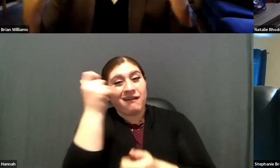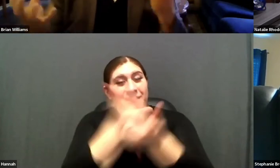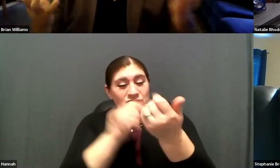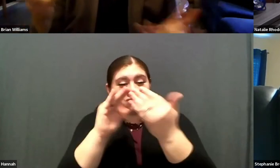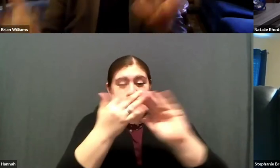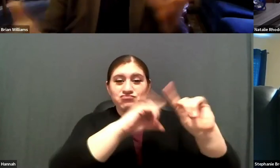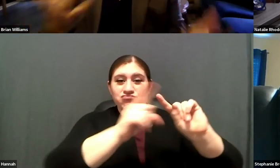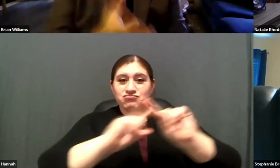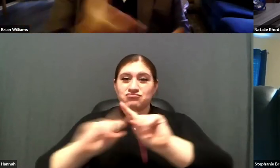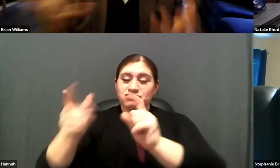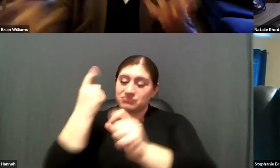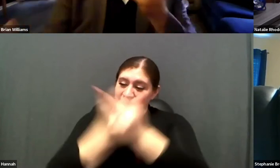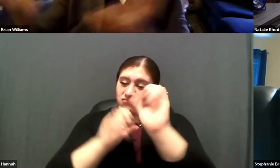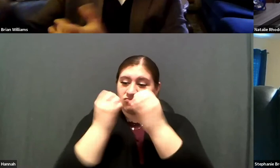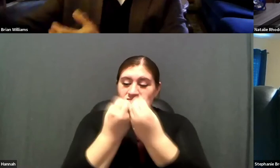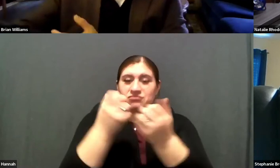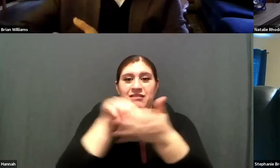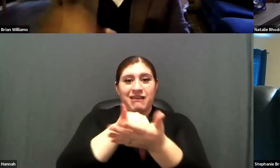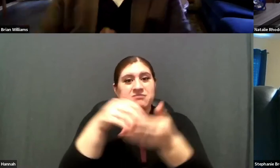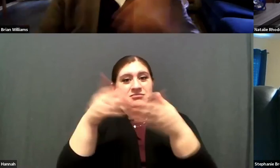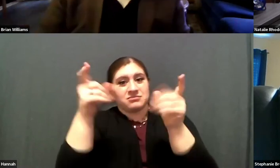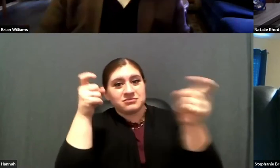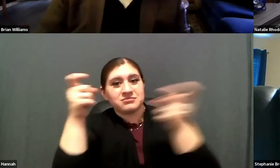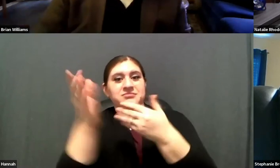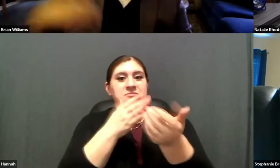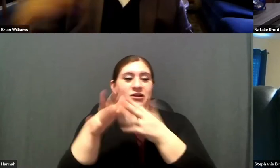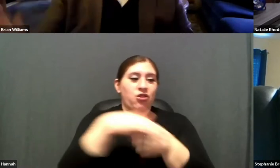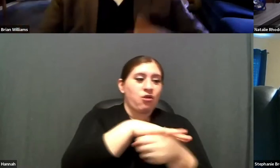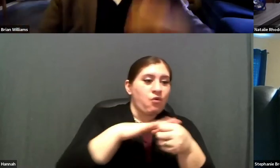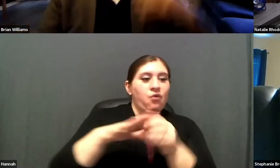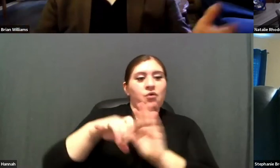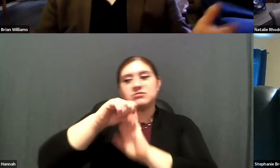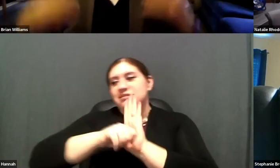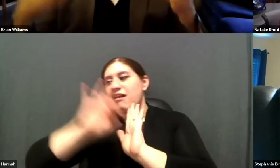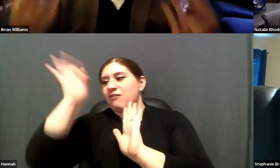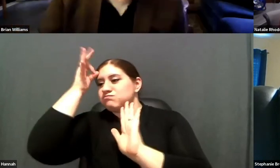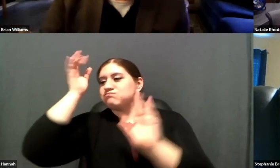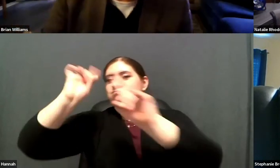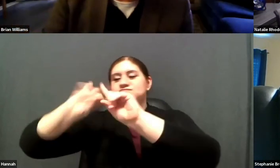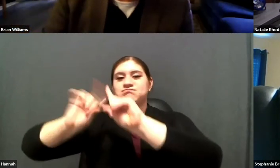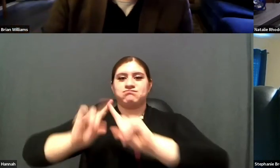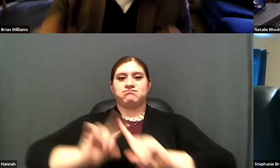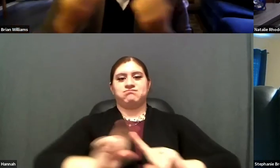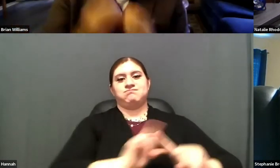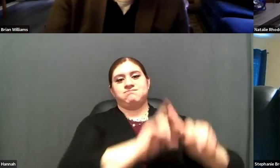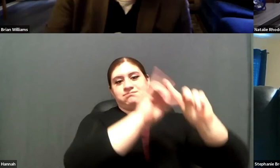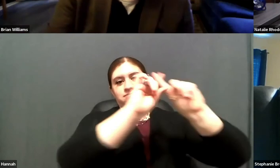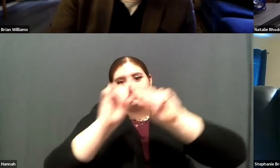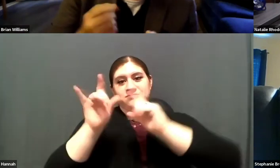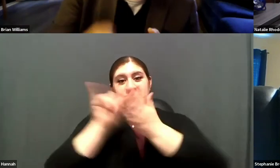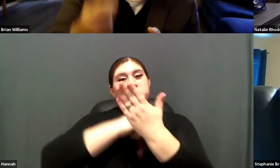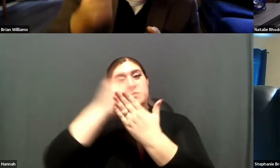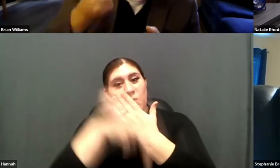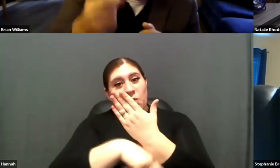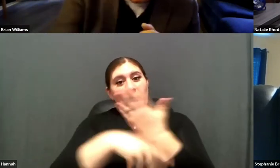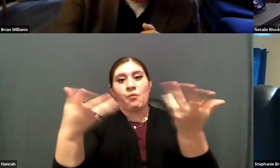Every organization within public administration, whether it's the local, the state, the federal, they're different. The program is